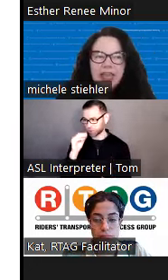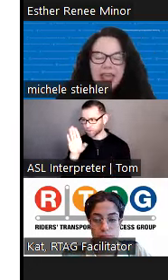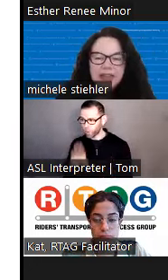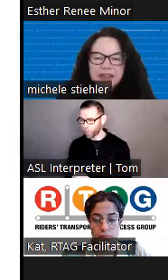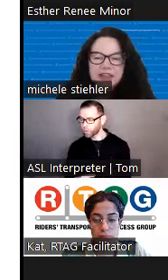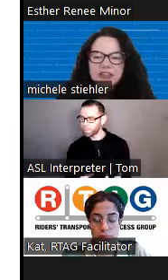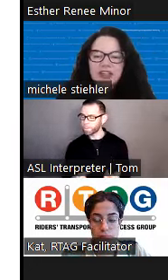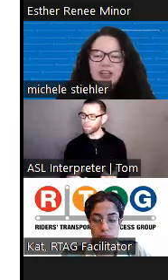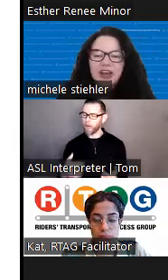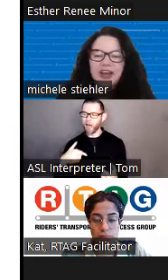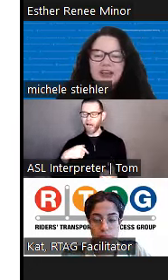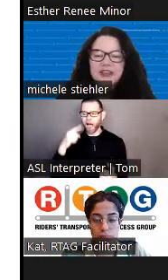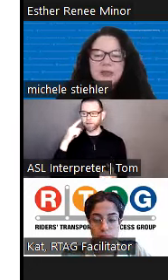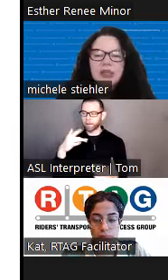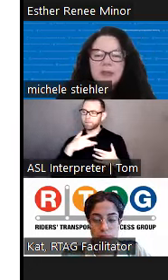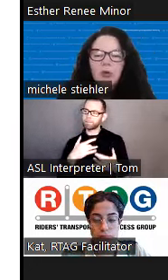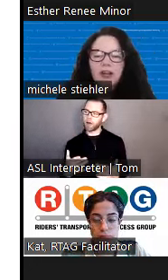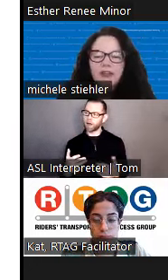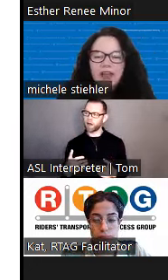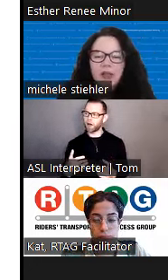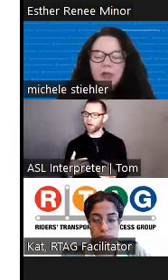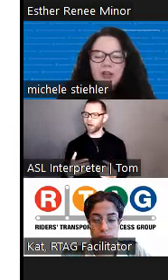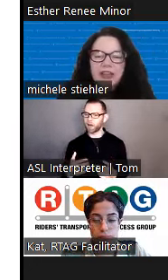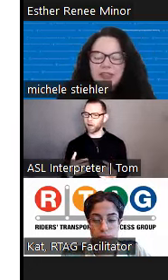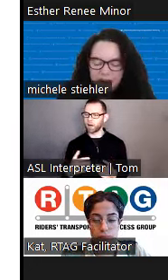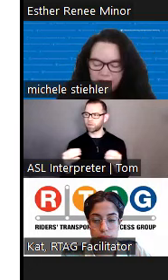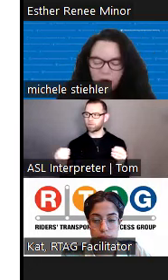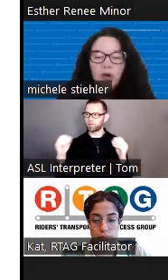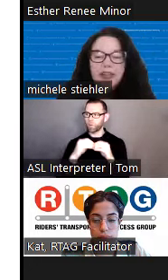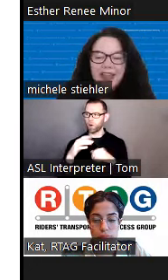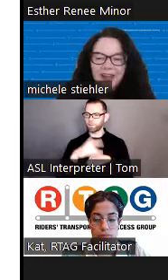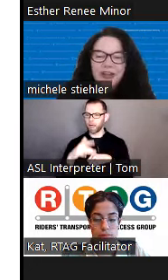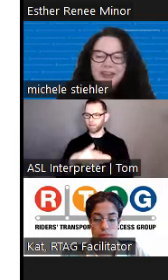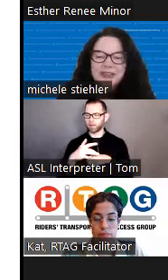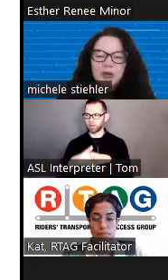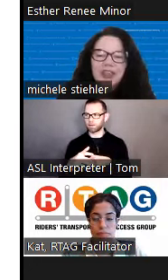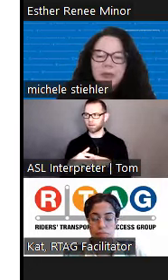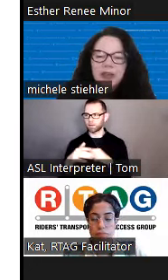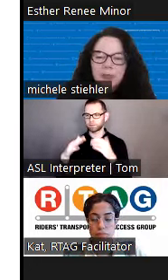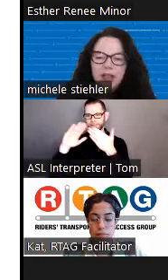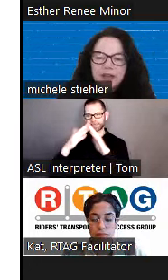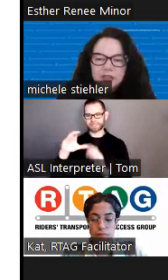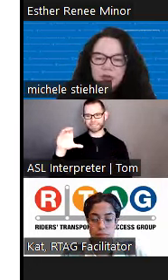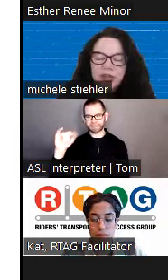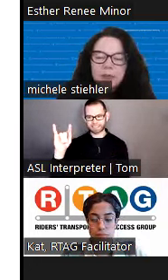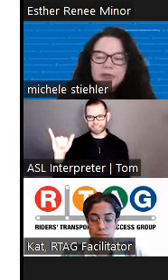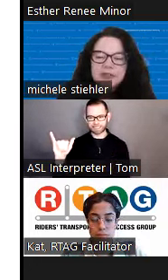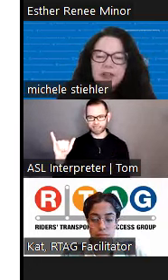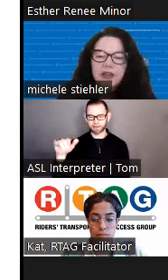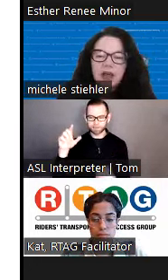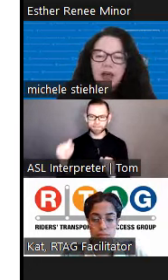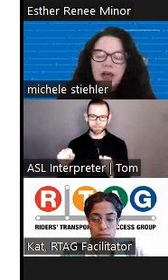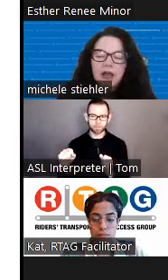they tend to be more available in the urban areas where they can pick up a lot of